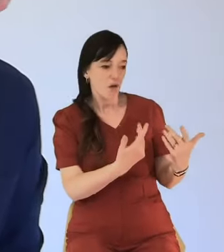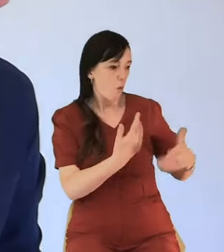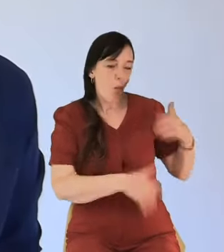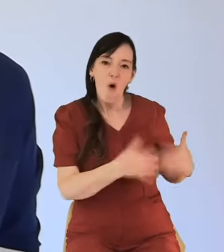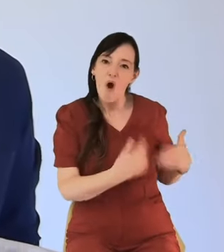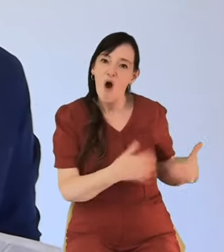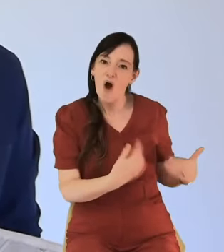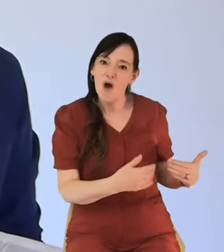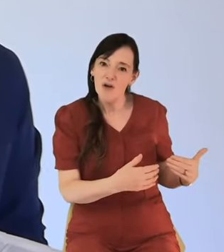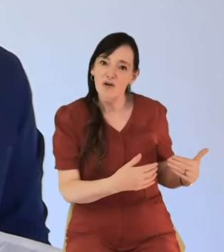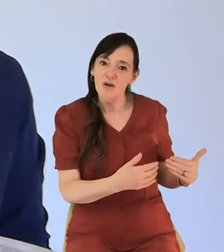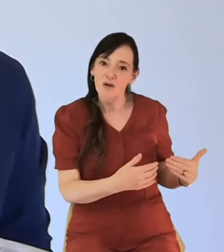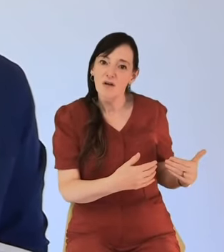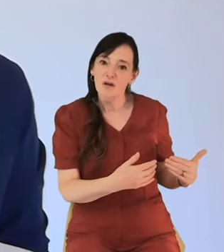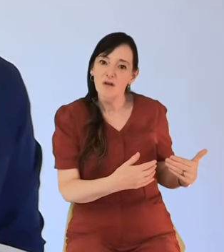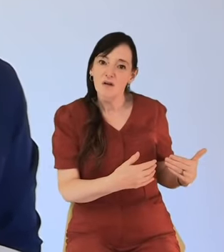get hurt,